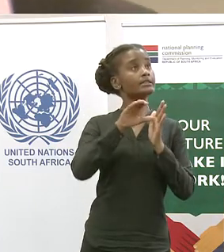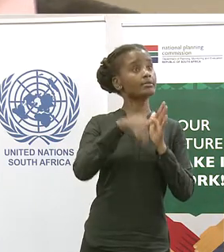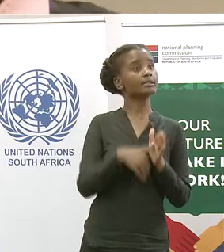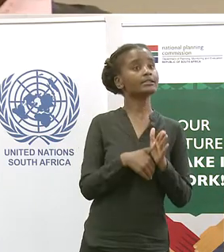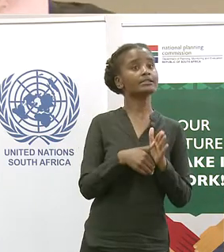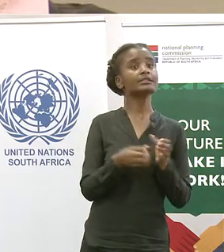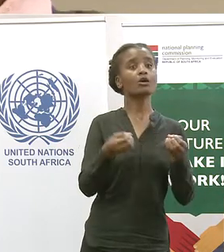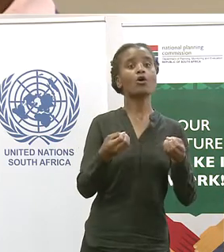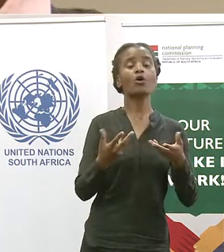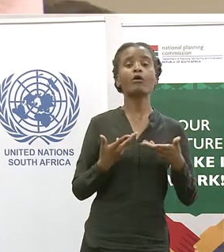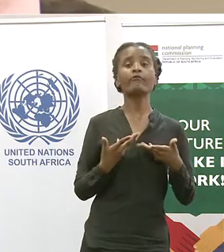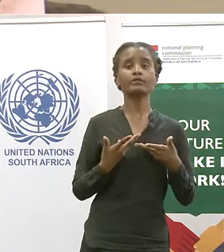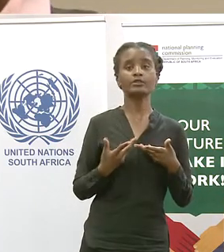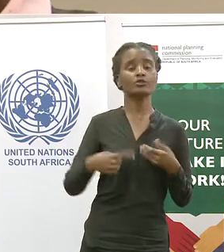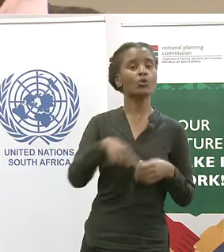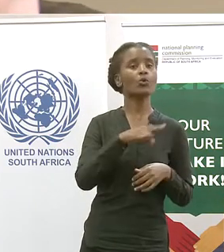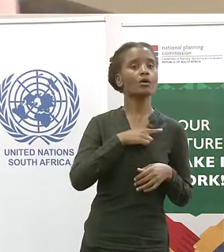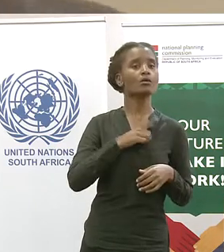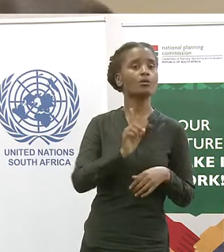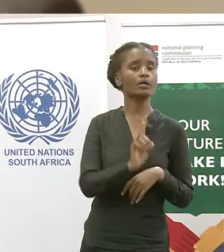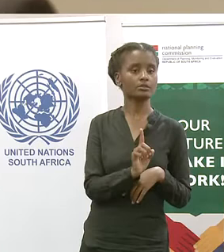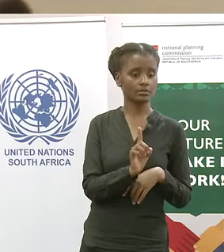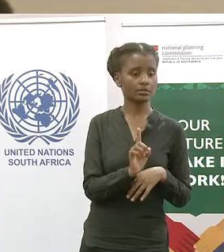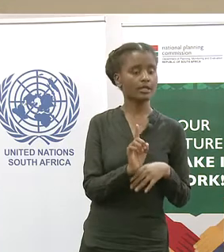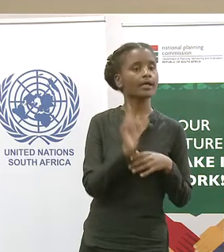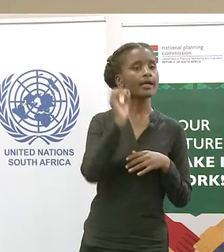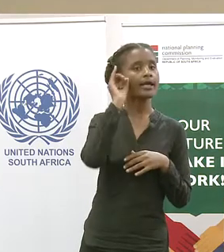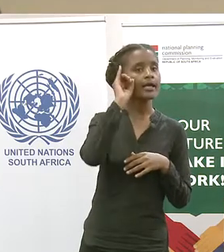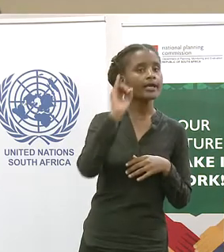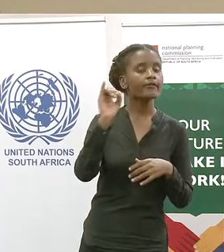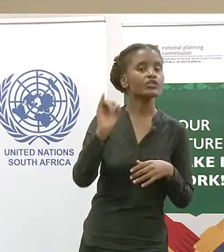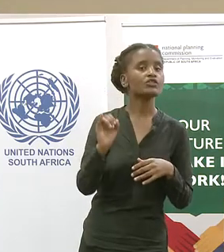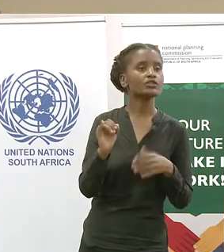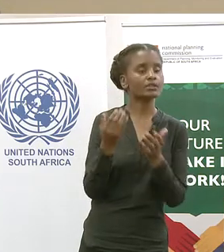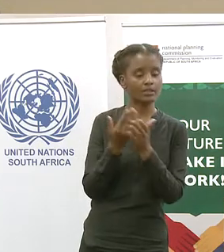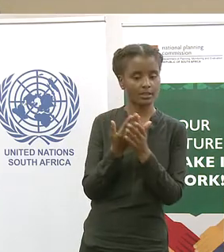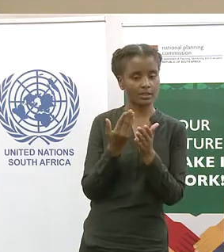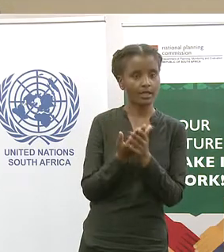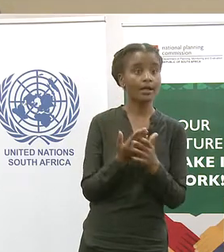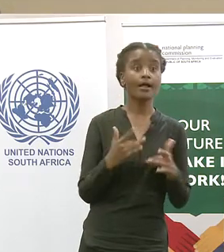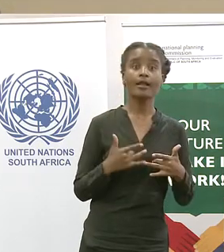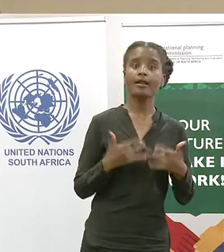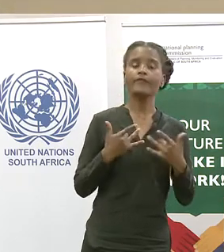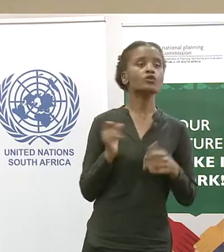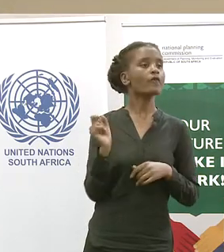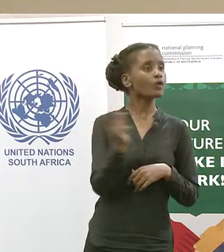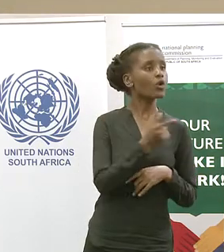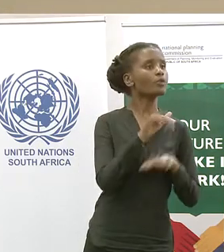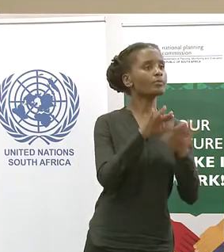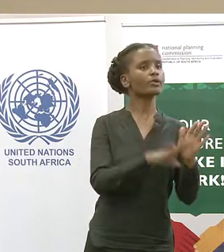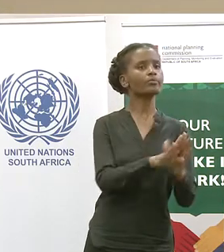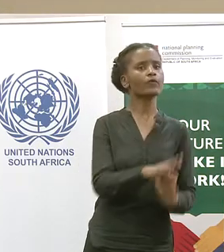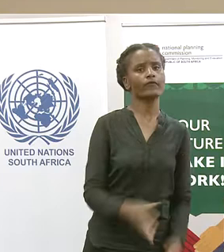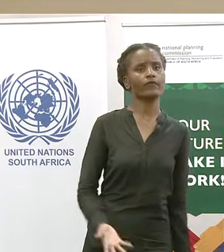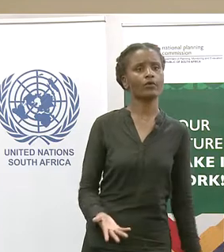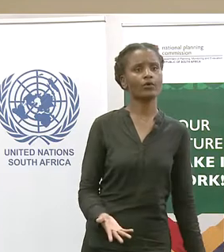us a site of innovation that can improve the lives of everybody else, then why is it